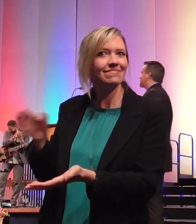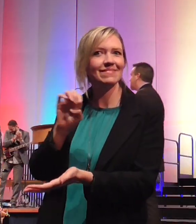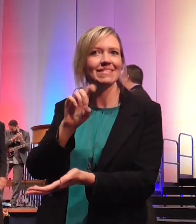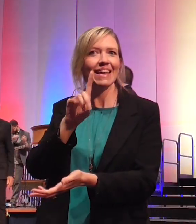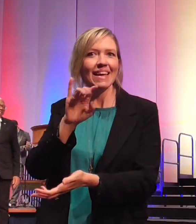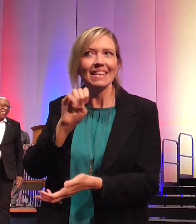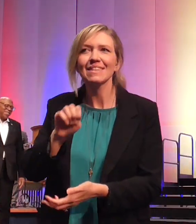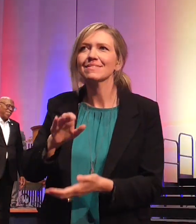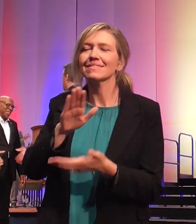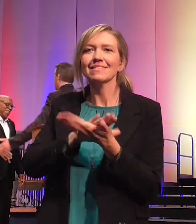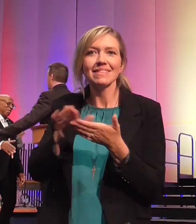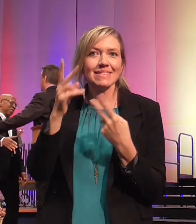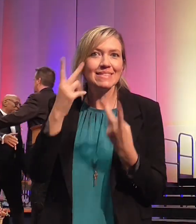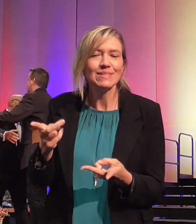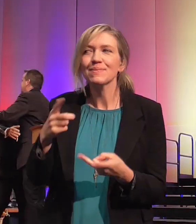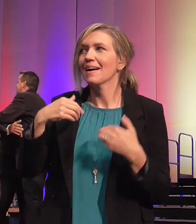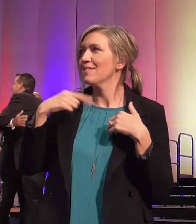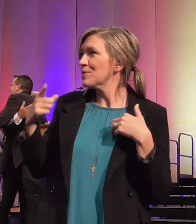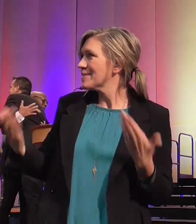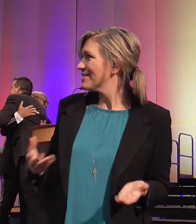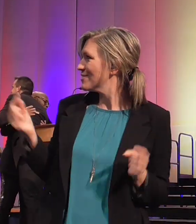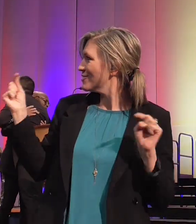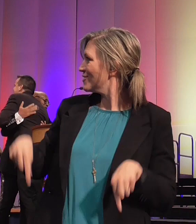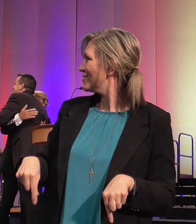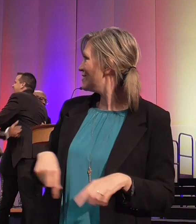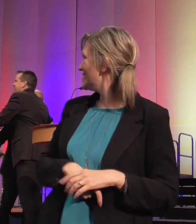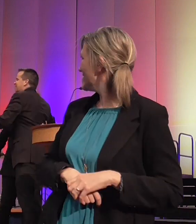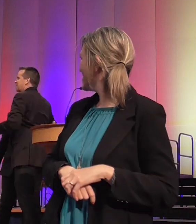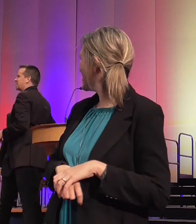Eddie Watkins Jr., so good to see you, so good to have you here.